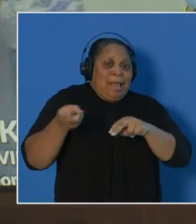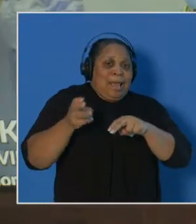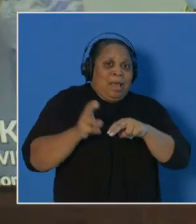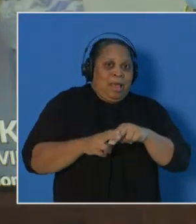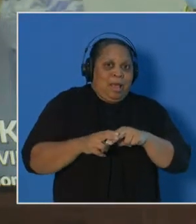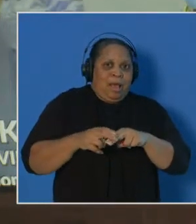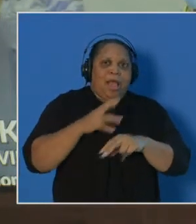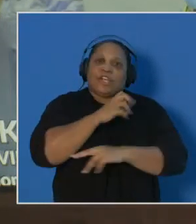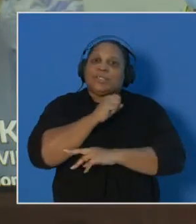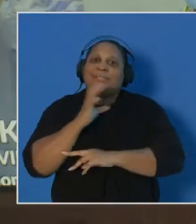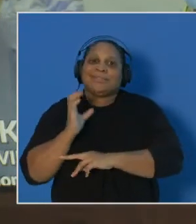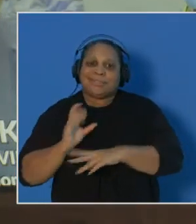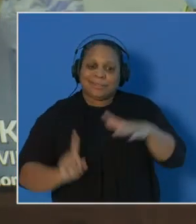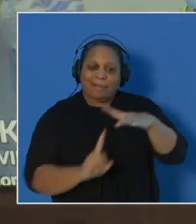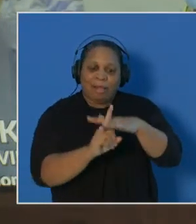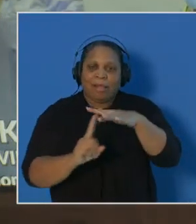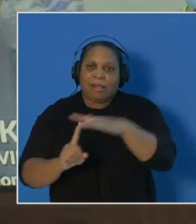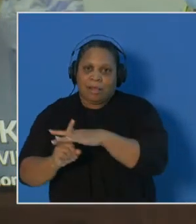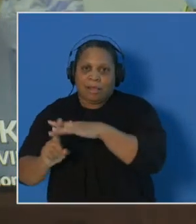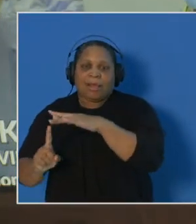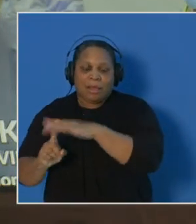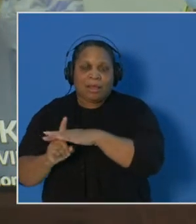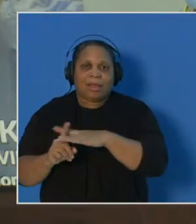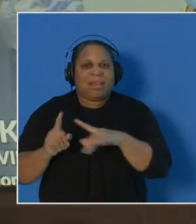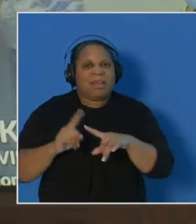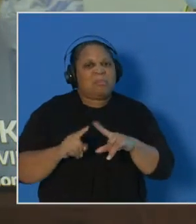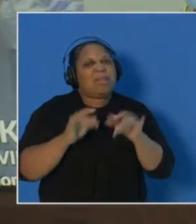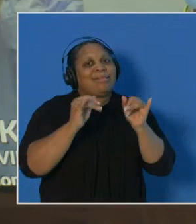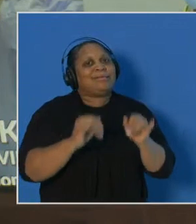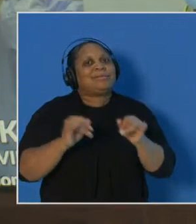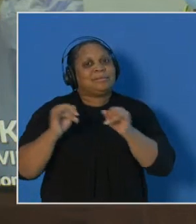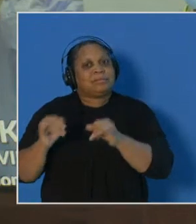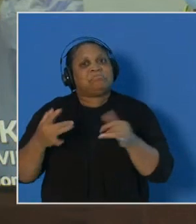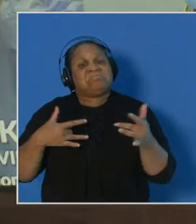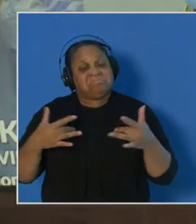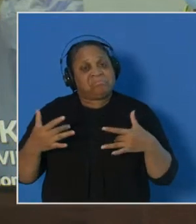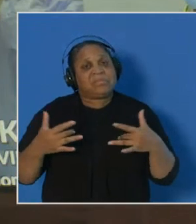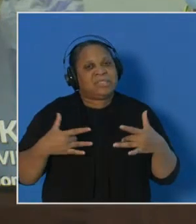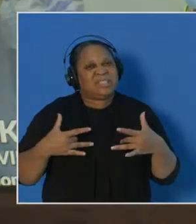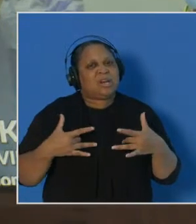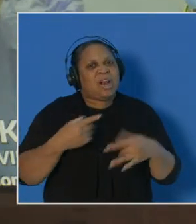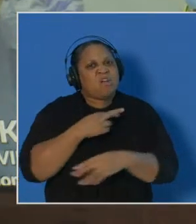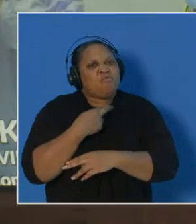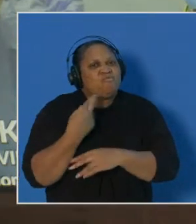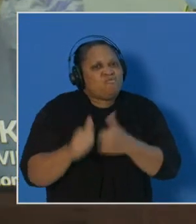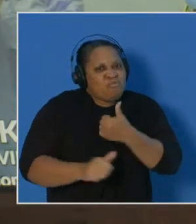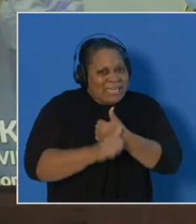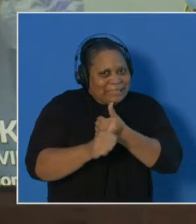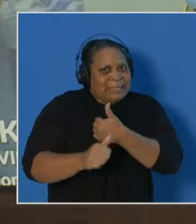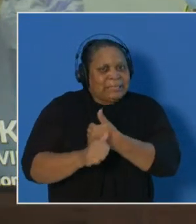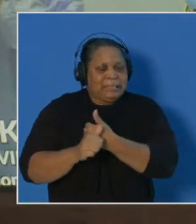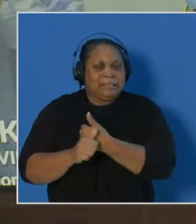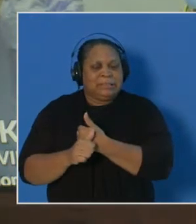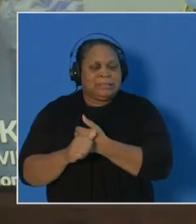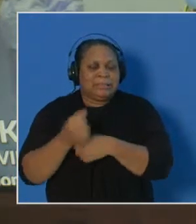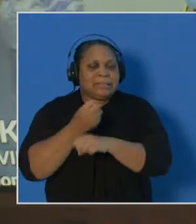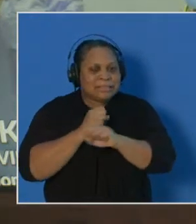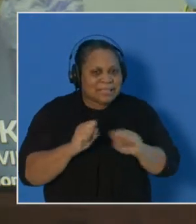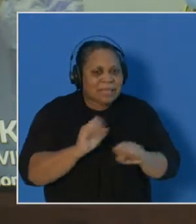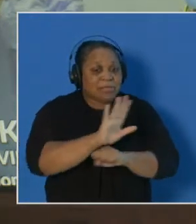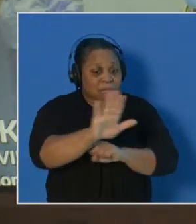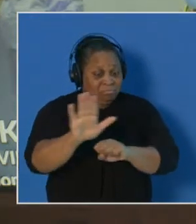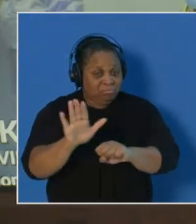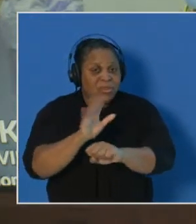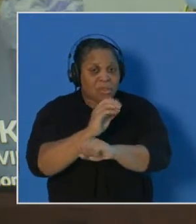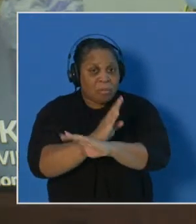in attendance. However, these are individuals who we consider to be at risk. Their safety and their